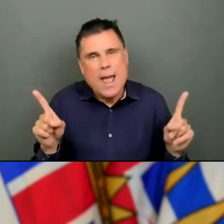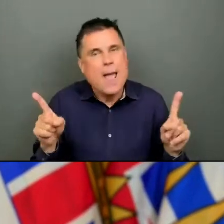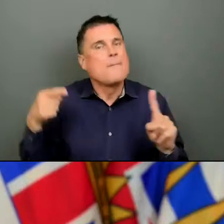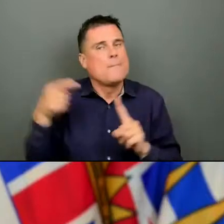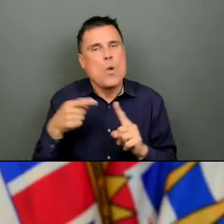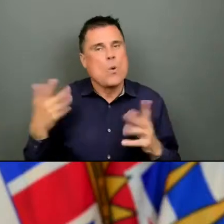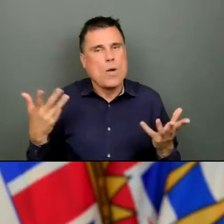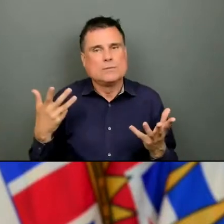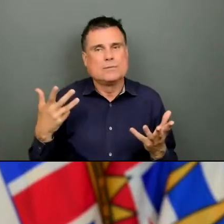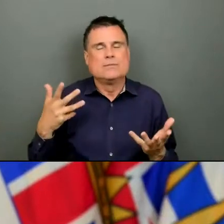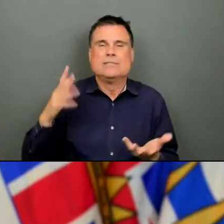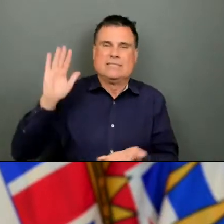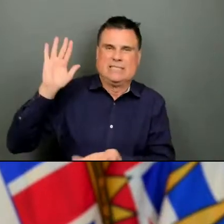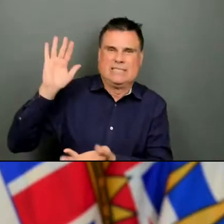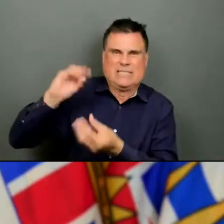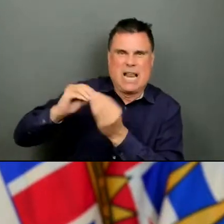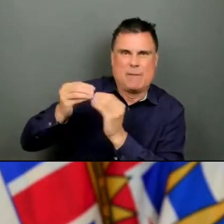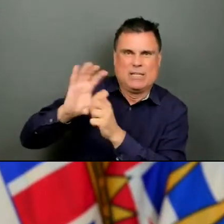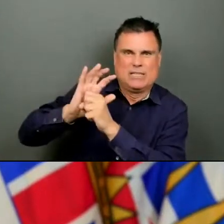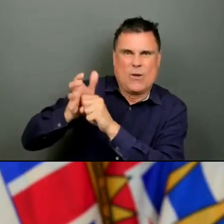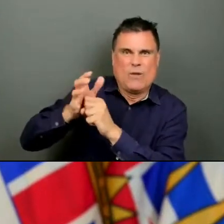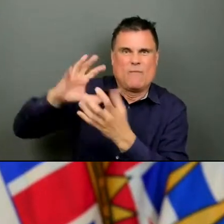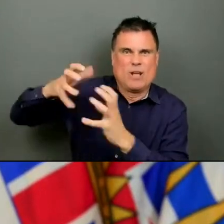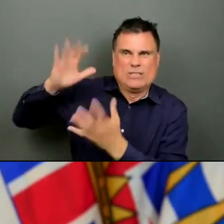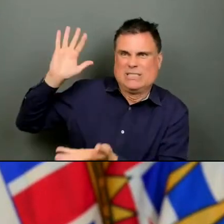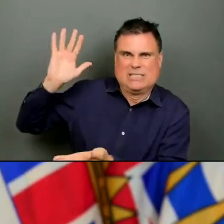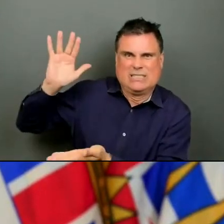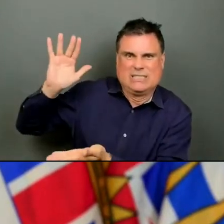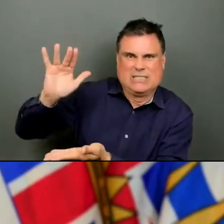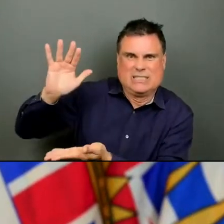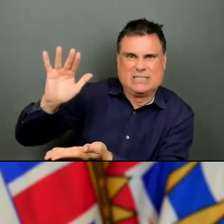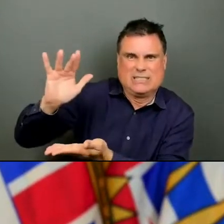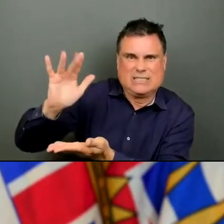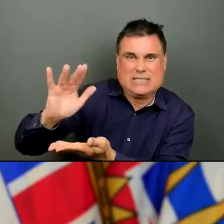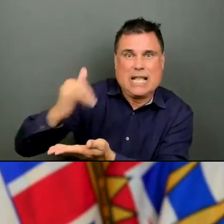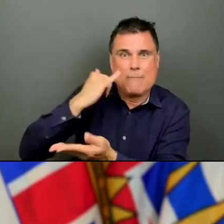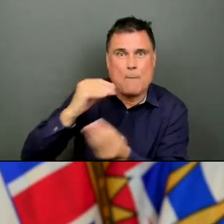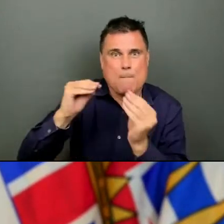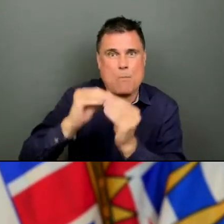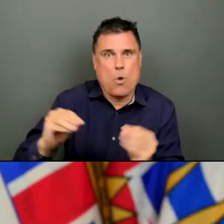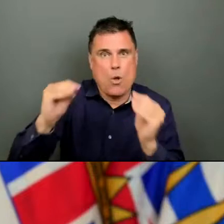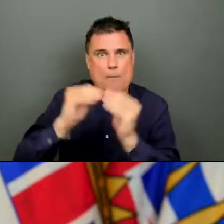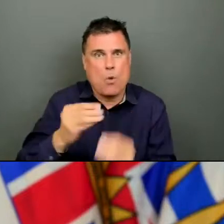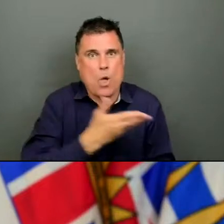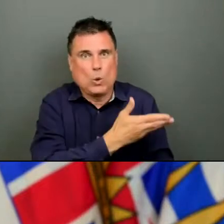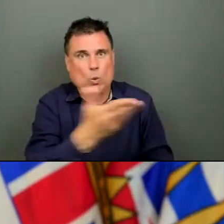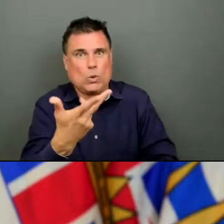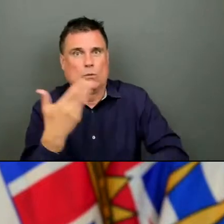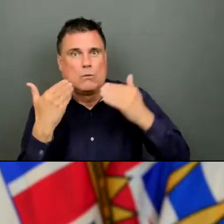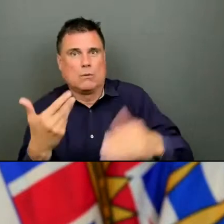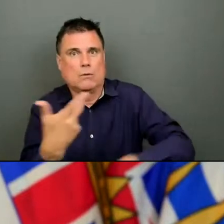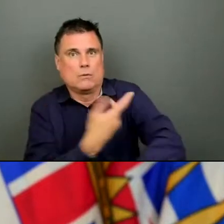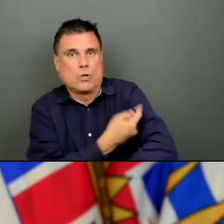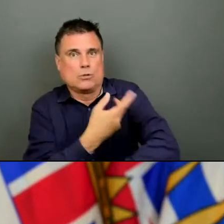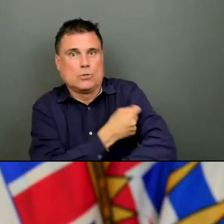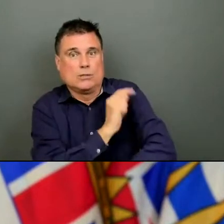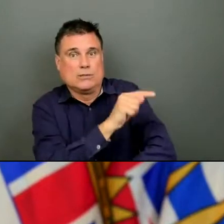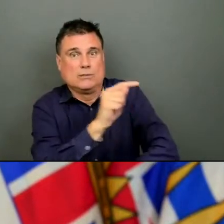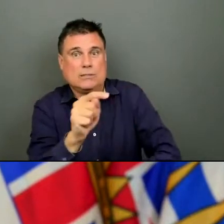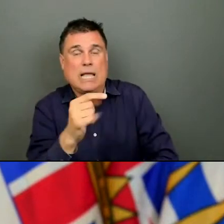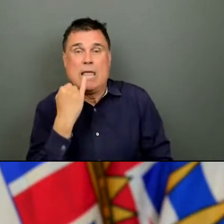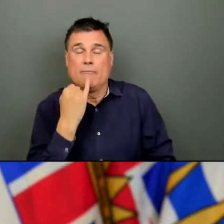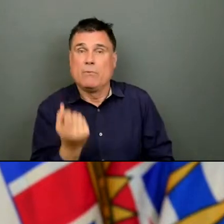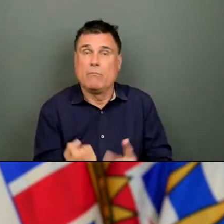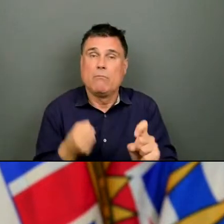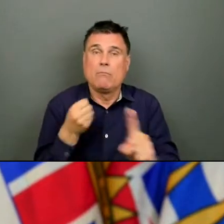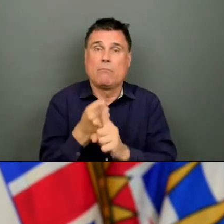down quite dramatically when we reduce the number of people who are infected. And then if we have an introduction, we can stop transmission